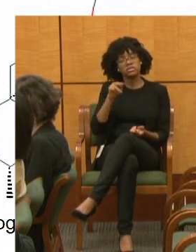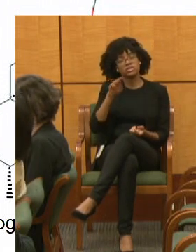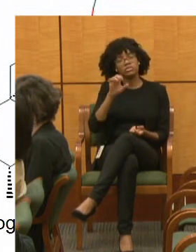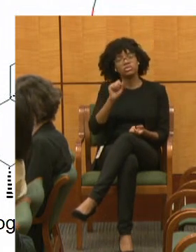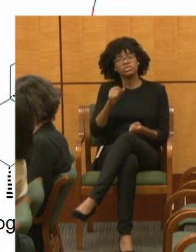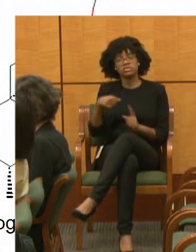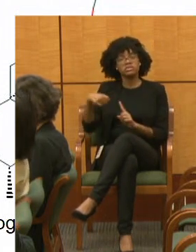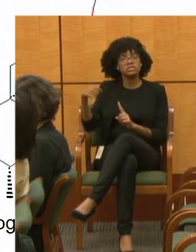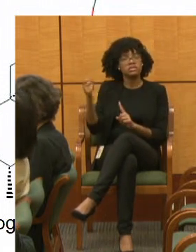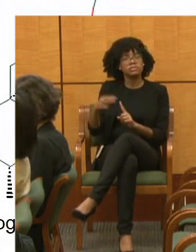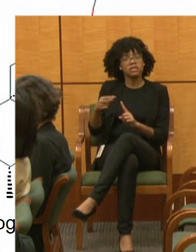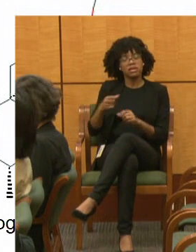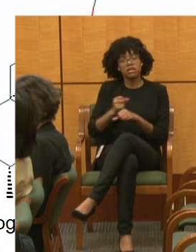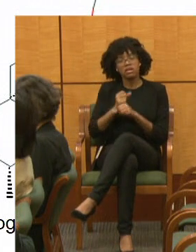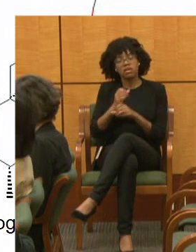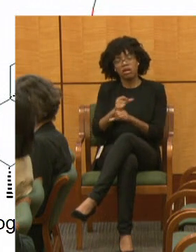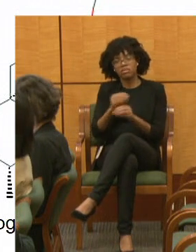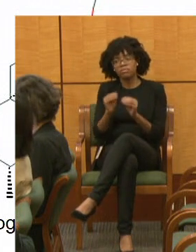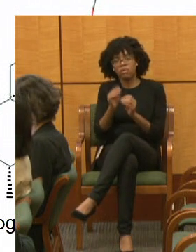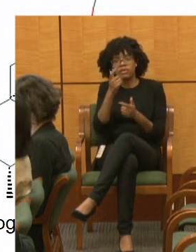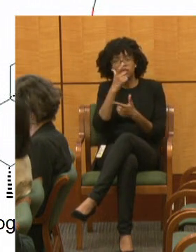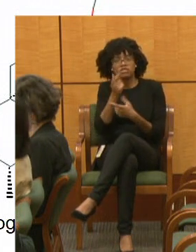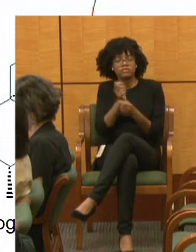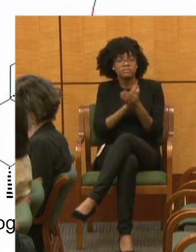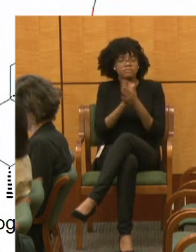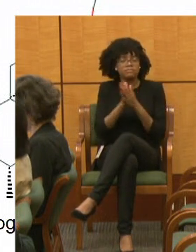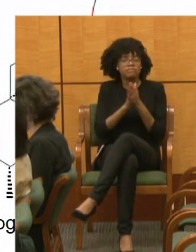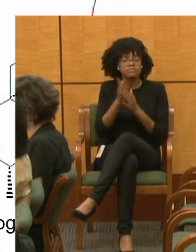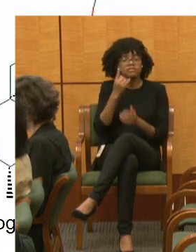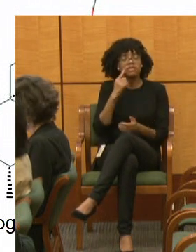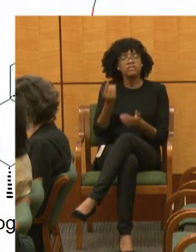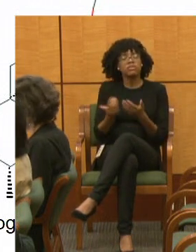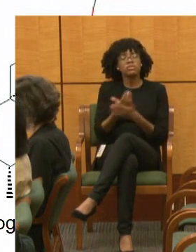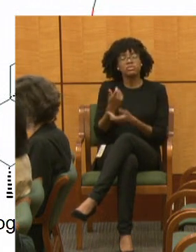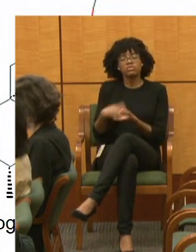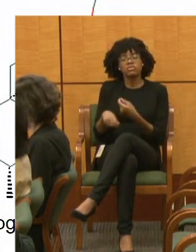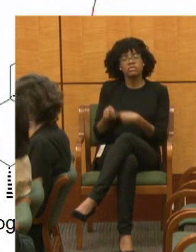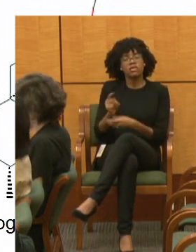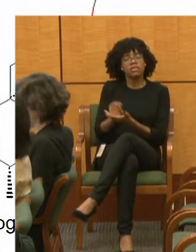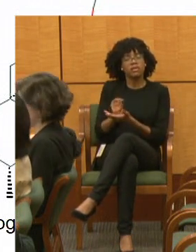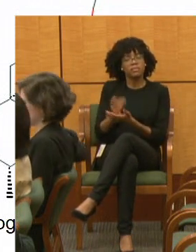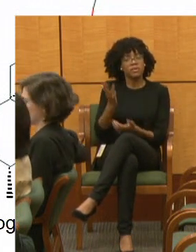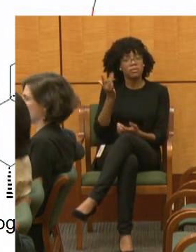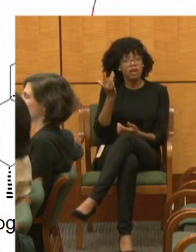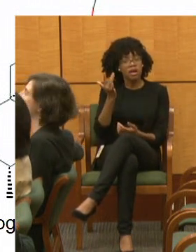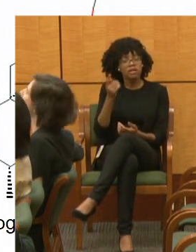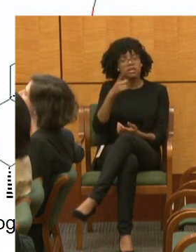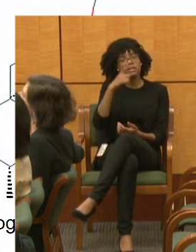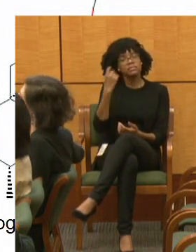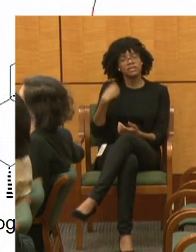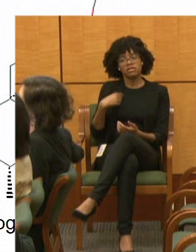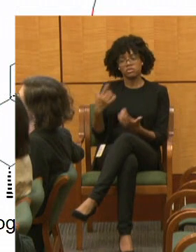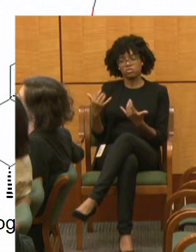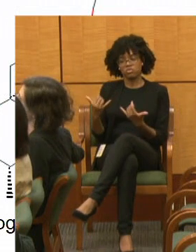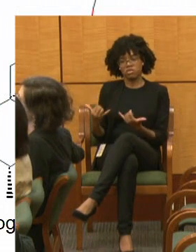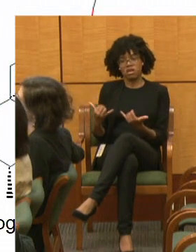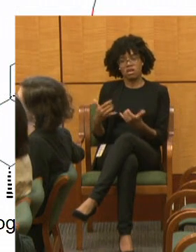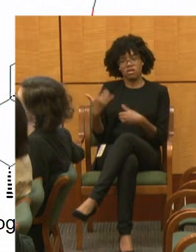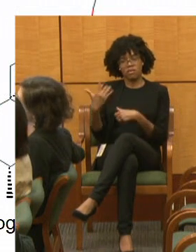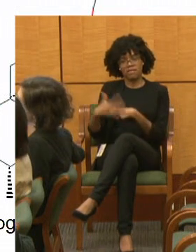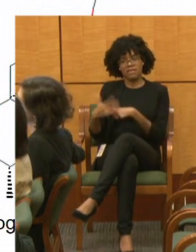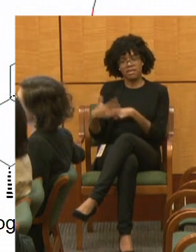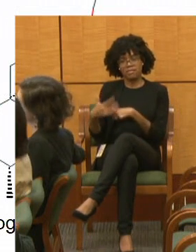BHRT products that were already on the market, and part of that is because of the nature of the medications that were available in